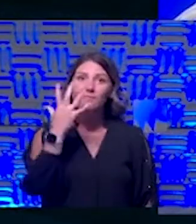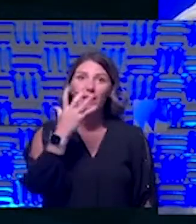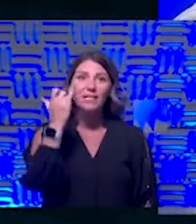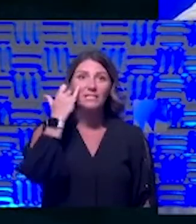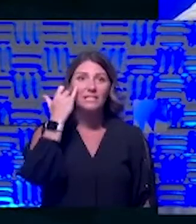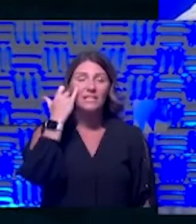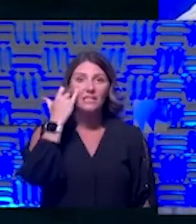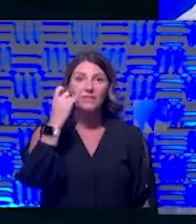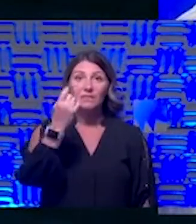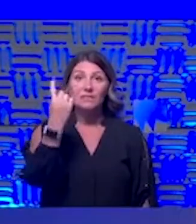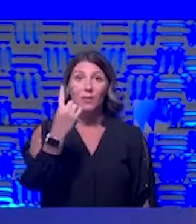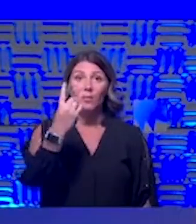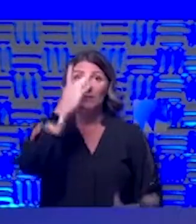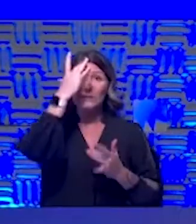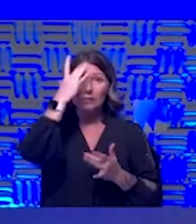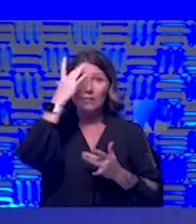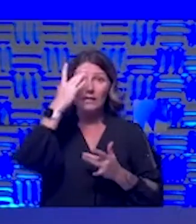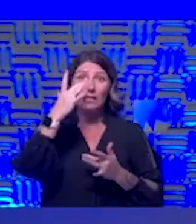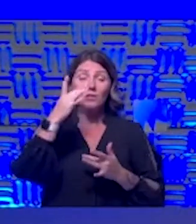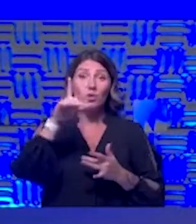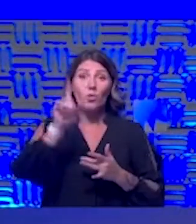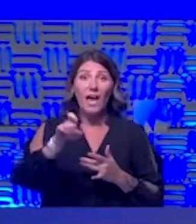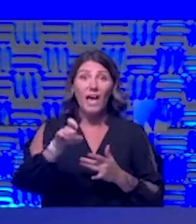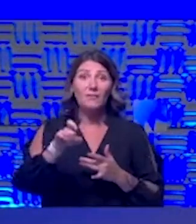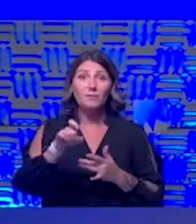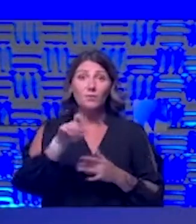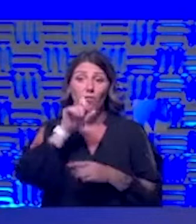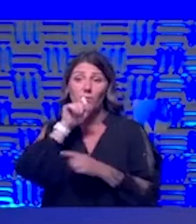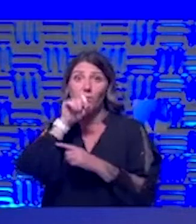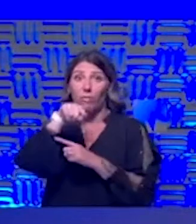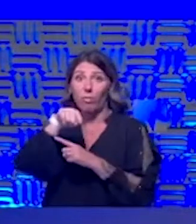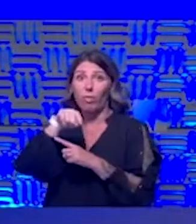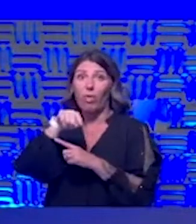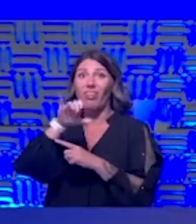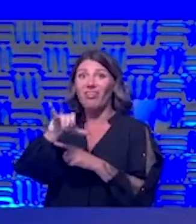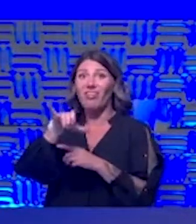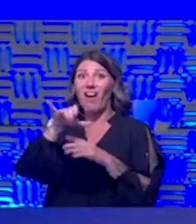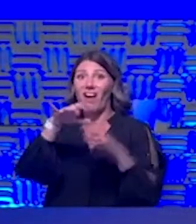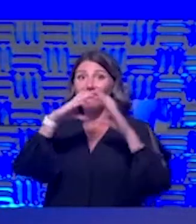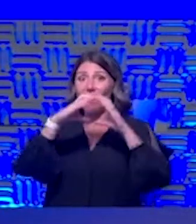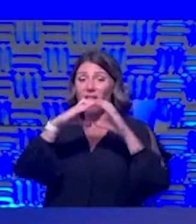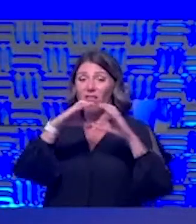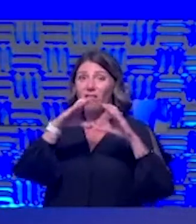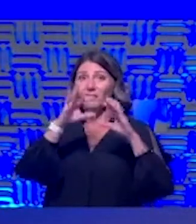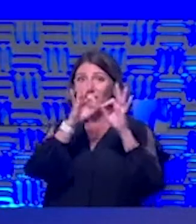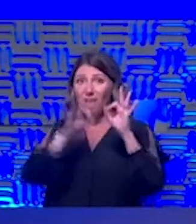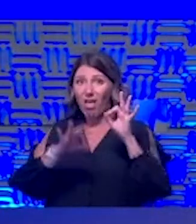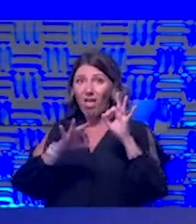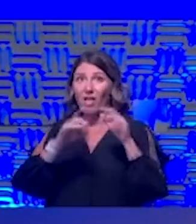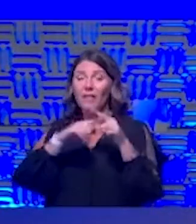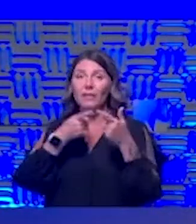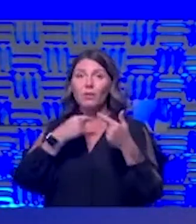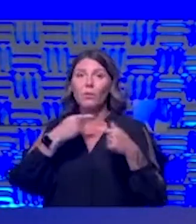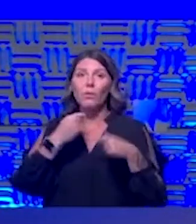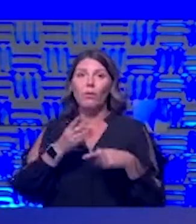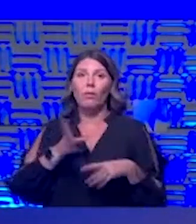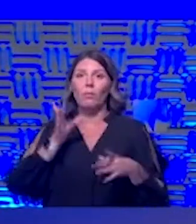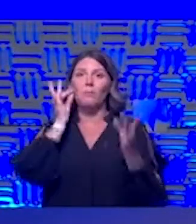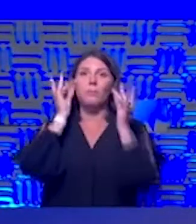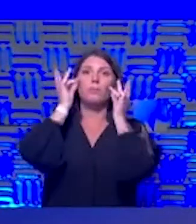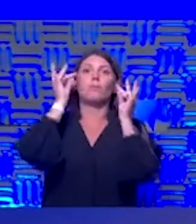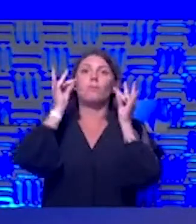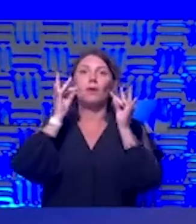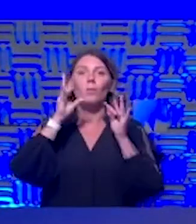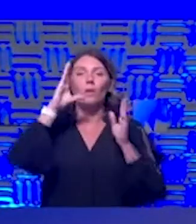who's been sick, because you got to get it to a mucous membrane. And if you don't do that, wow, that really decreases your risk dramatically. Jill,